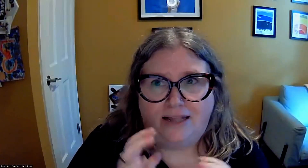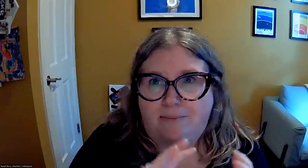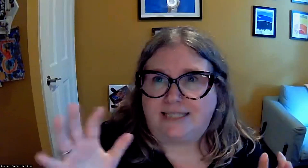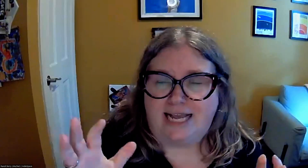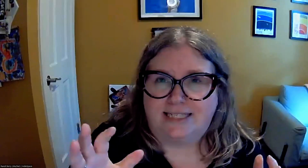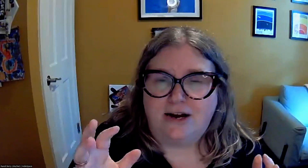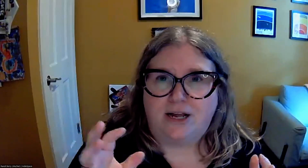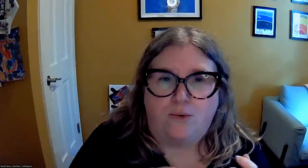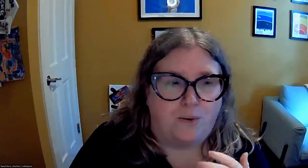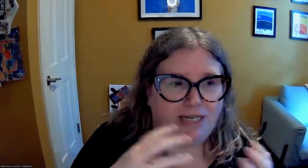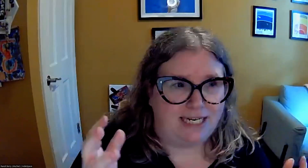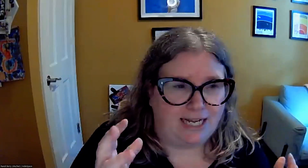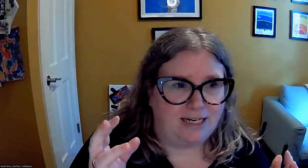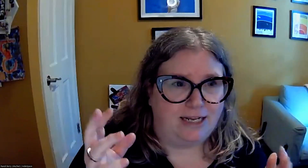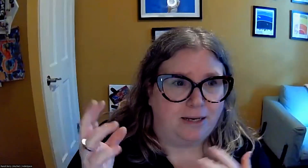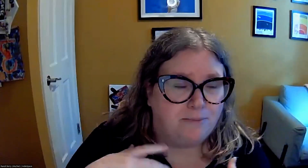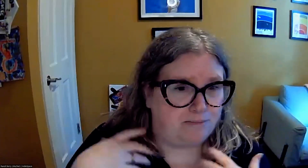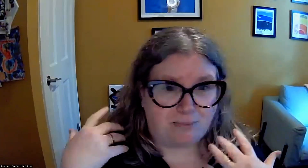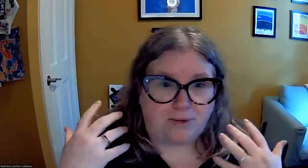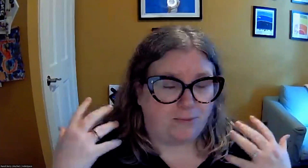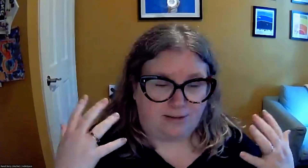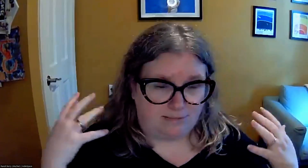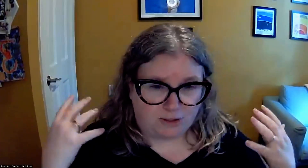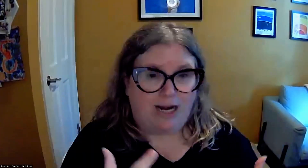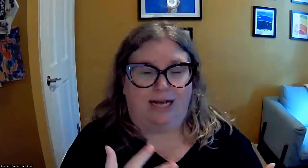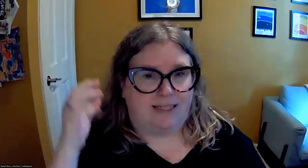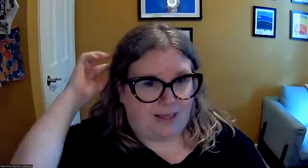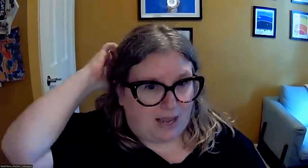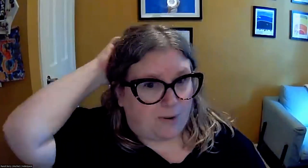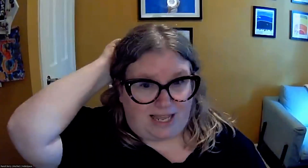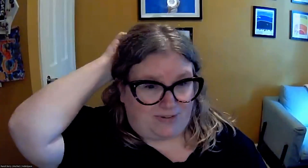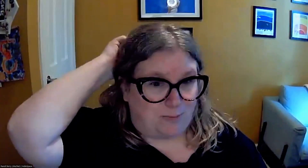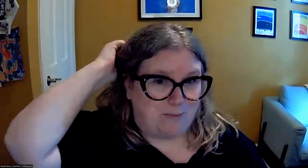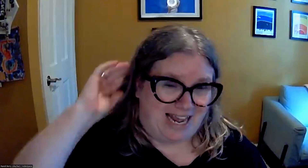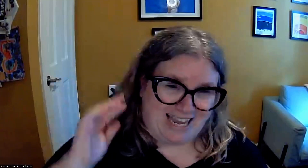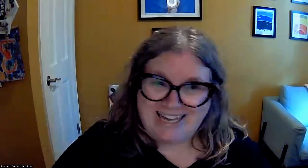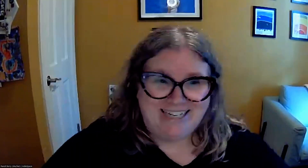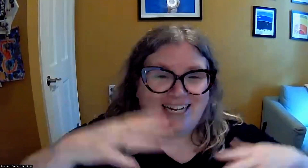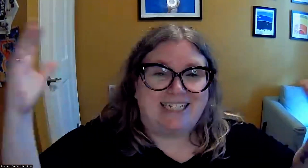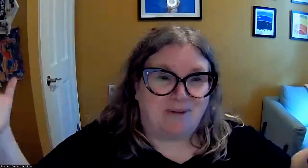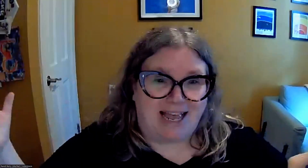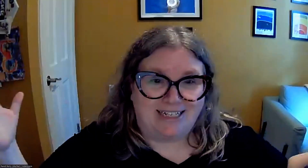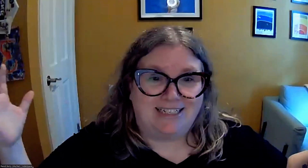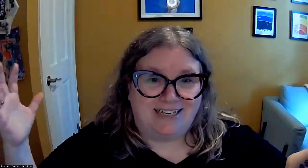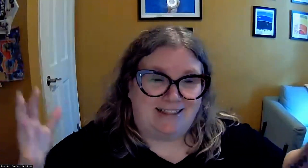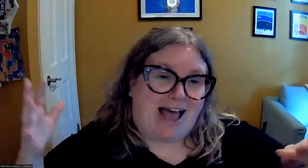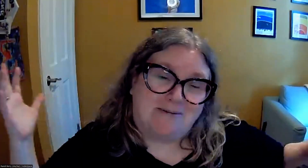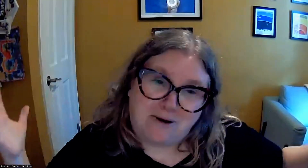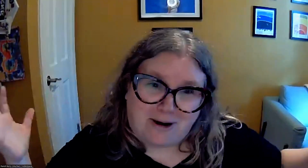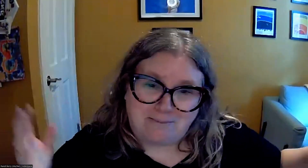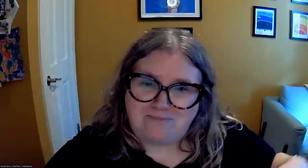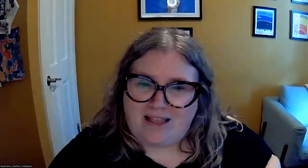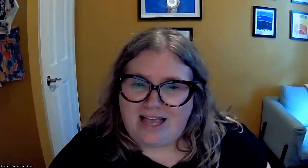And then in the best case scenario, when we did it, people would join us and they would give us more money to expand